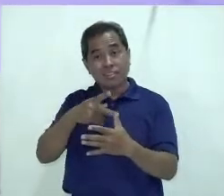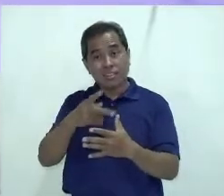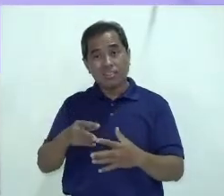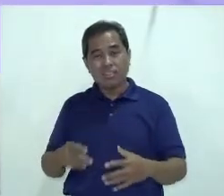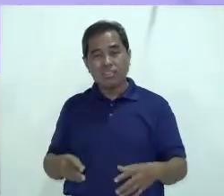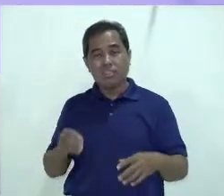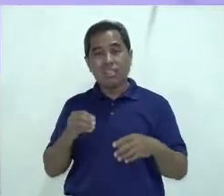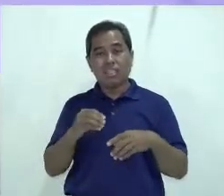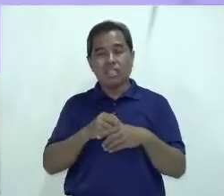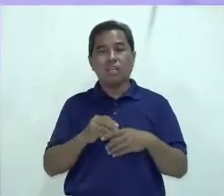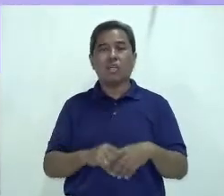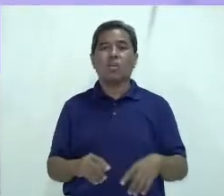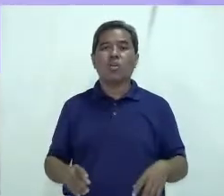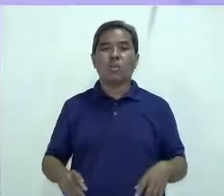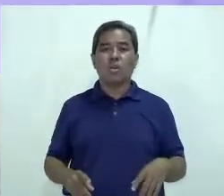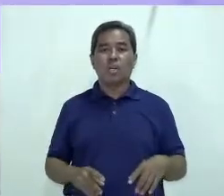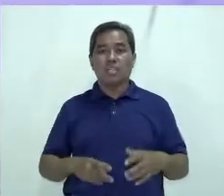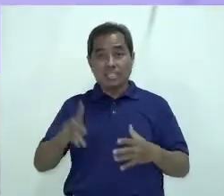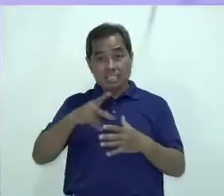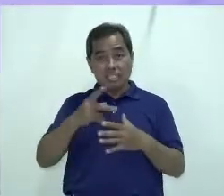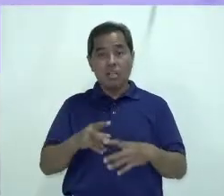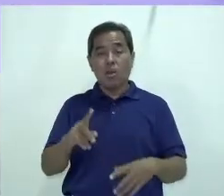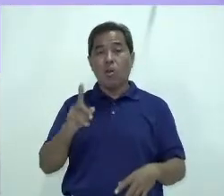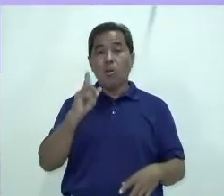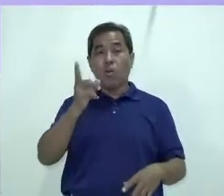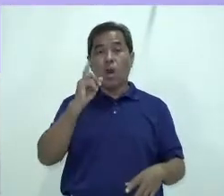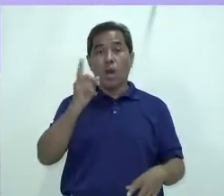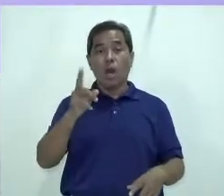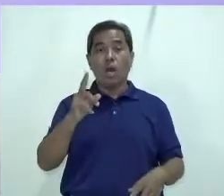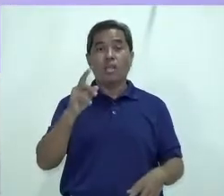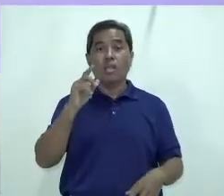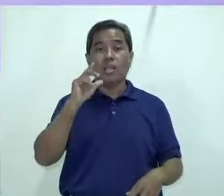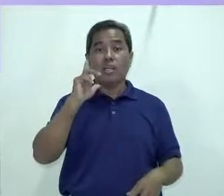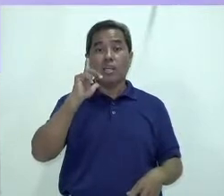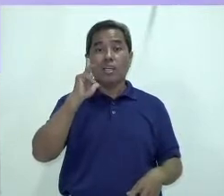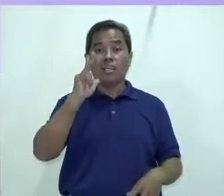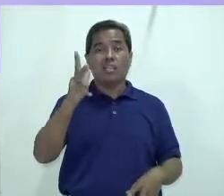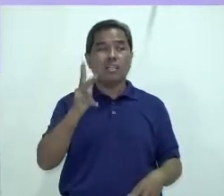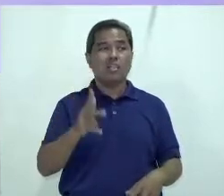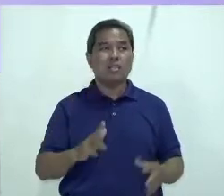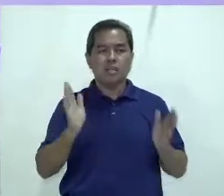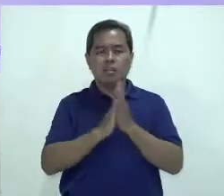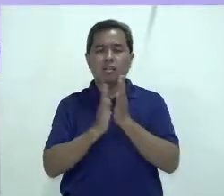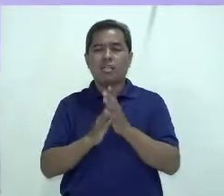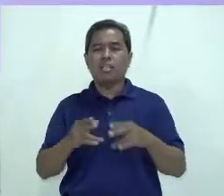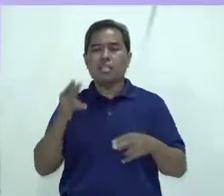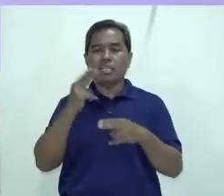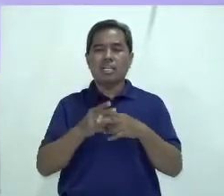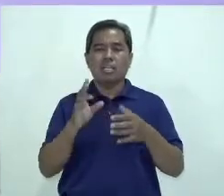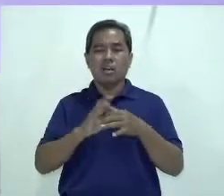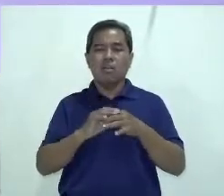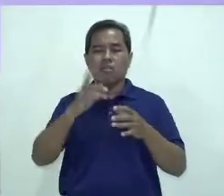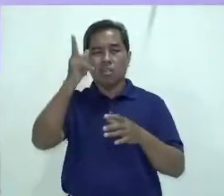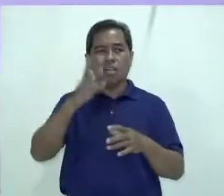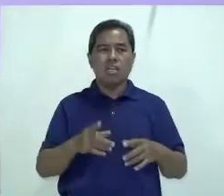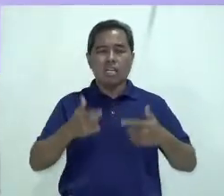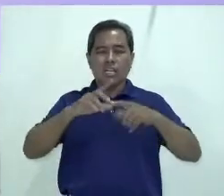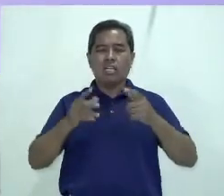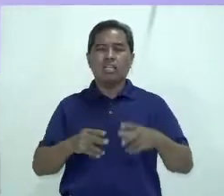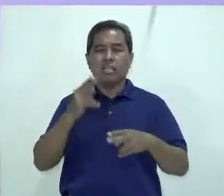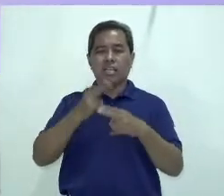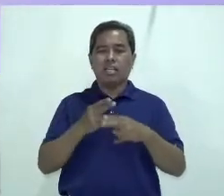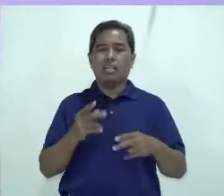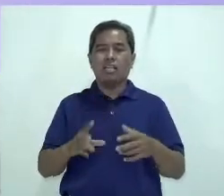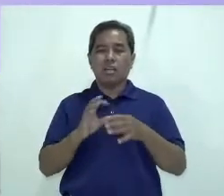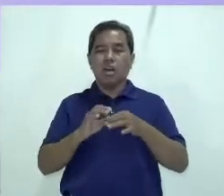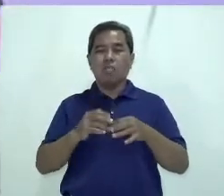Psalm 113 says, praise the Lord. Praise the Lord, you His servants. Praise the name of the Lord. Let the name of the Lord be praised both